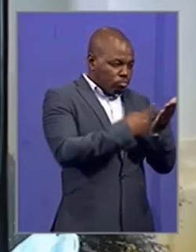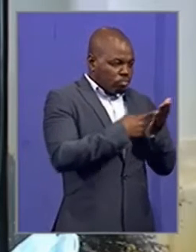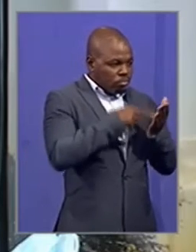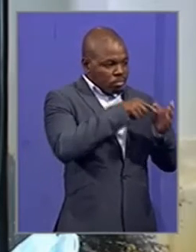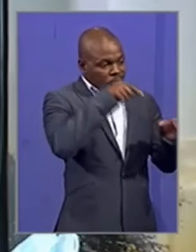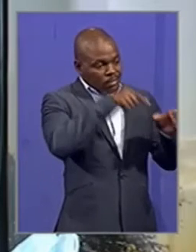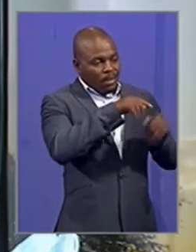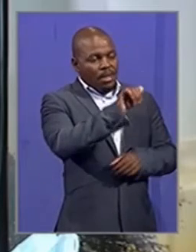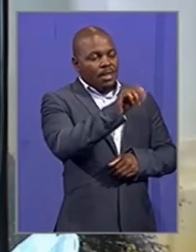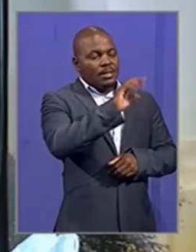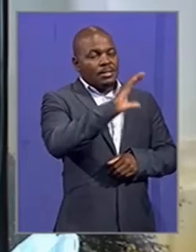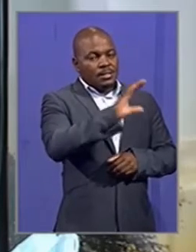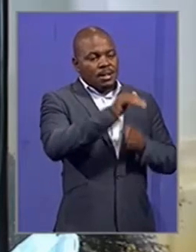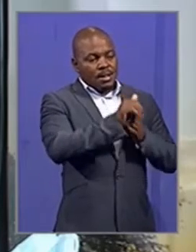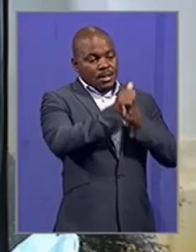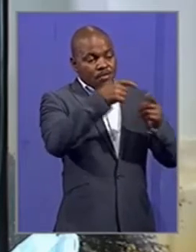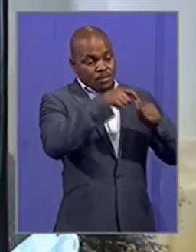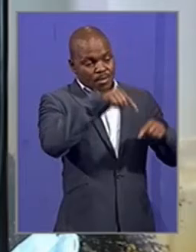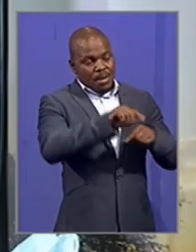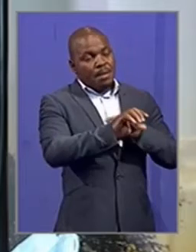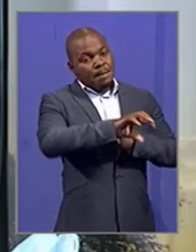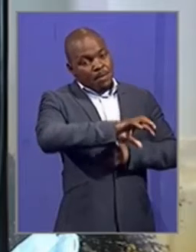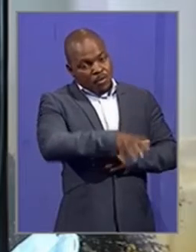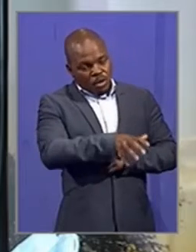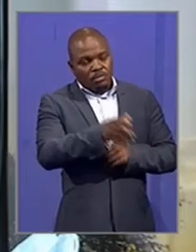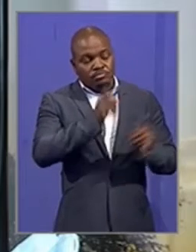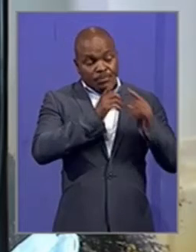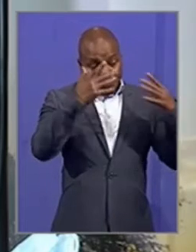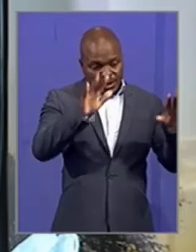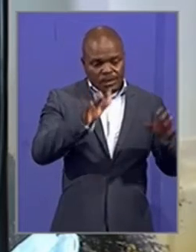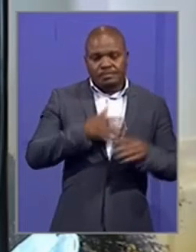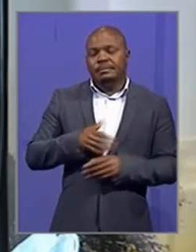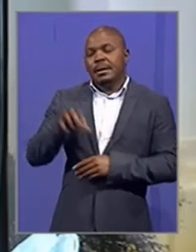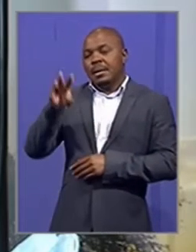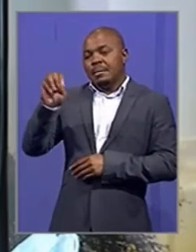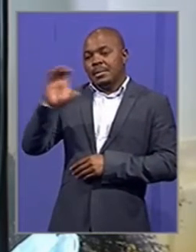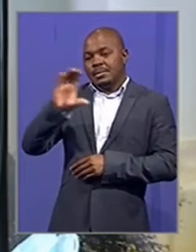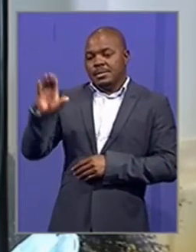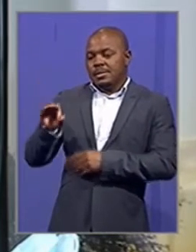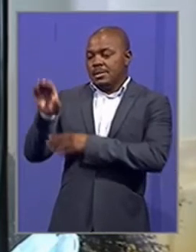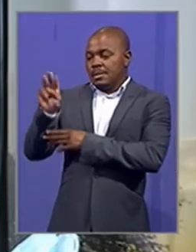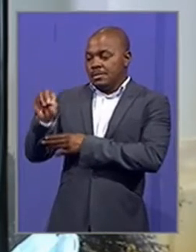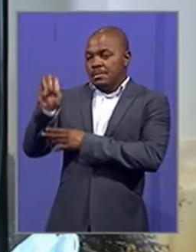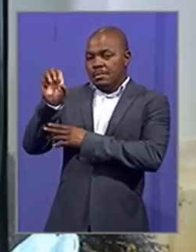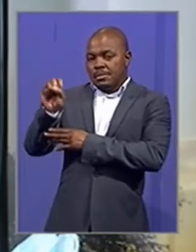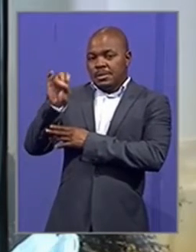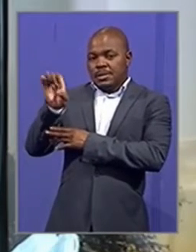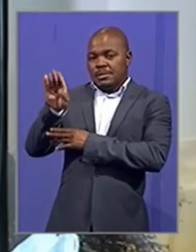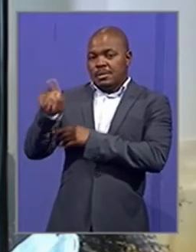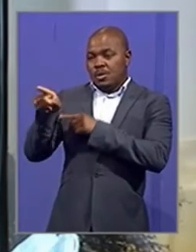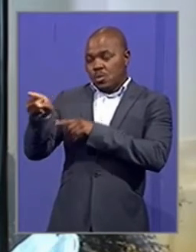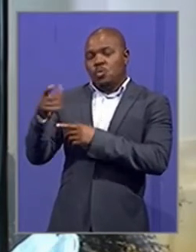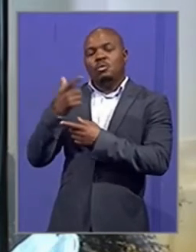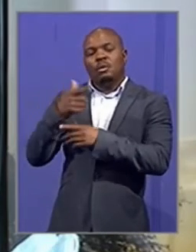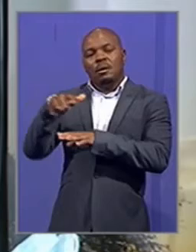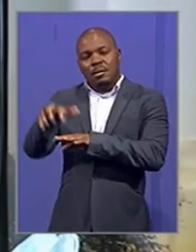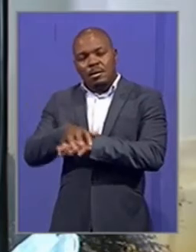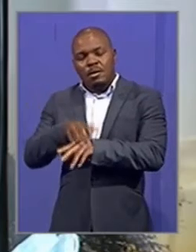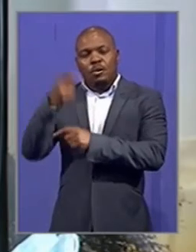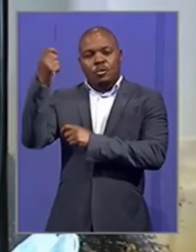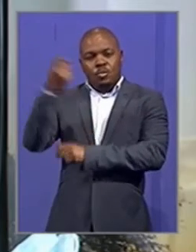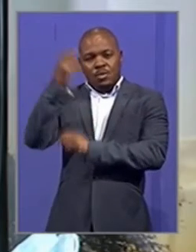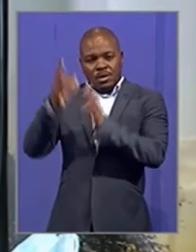ANC leadership in the province, to release MEC Msibi, responsible for agriculture, rural development,